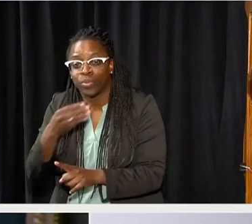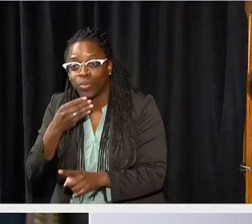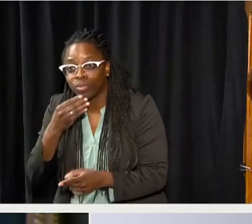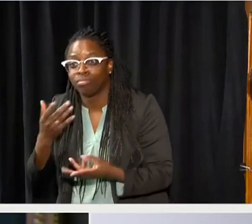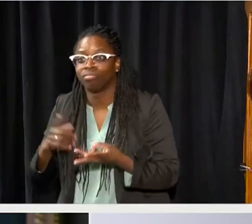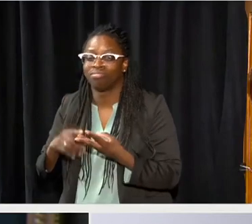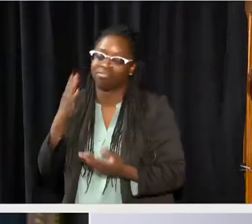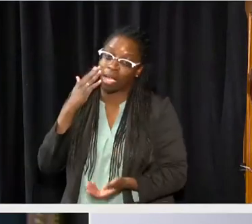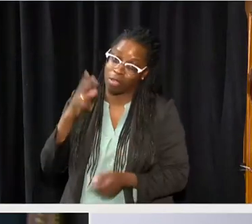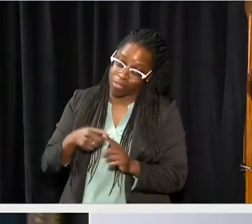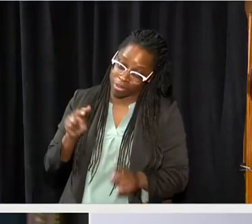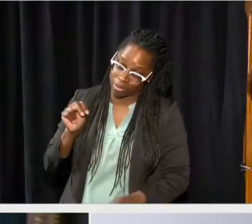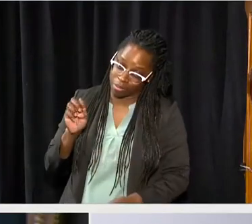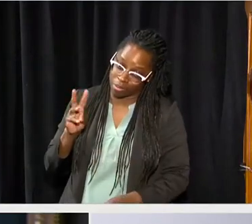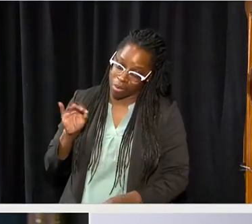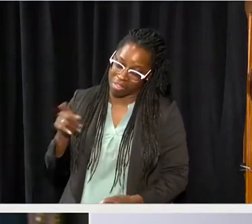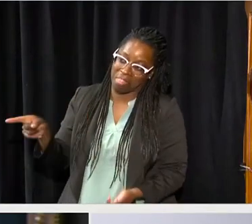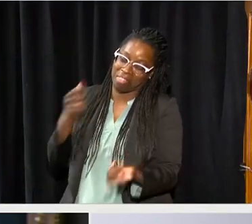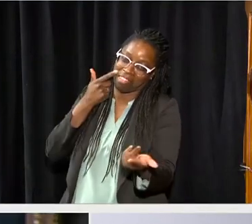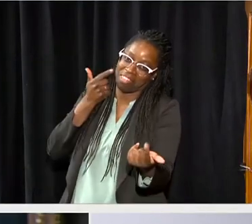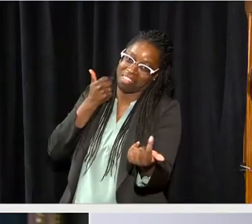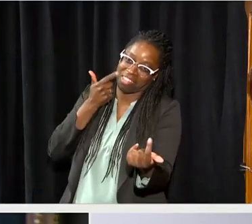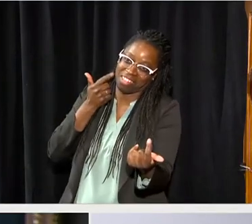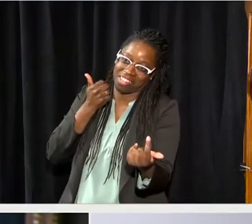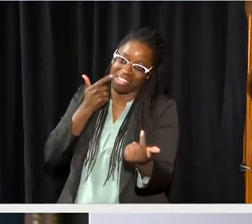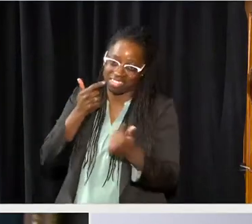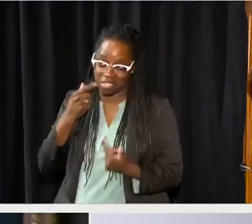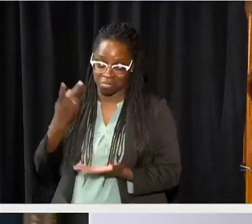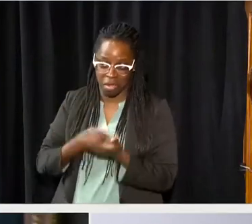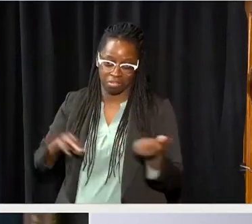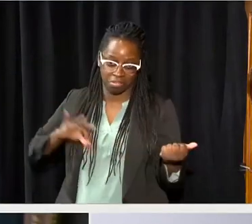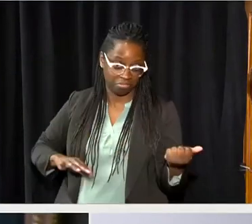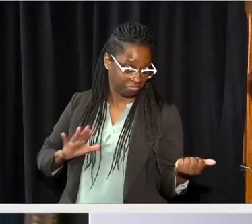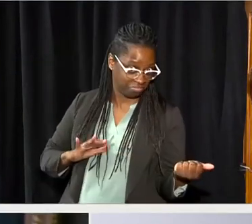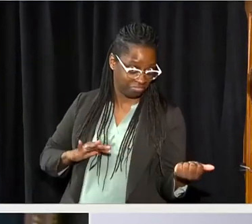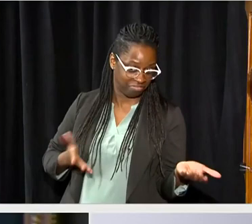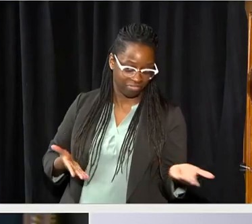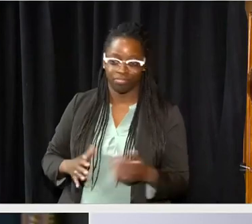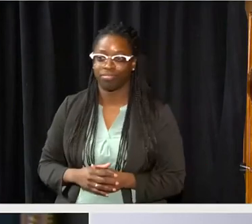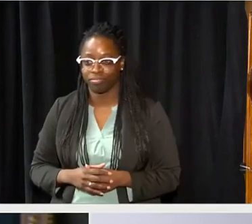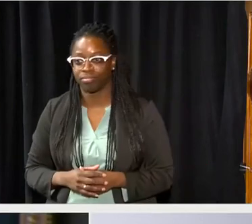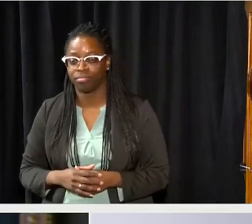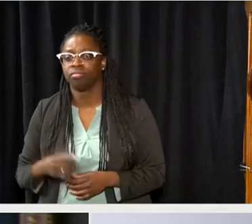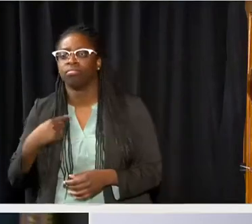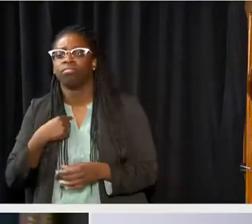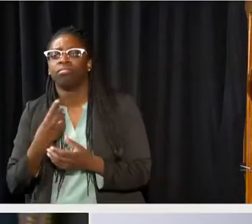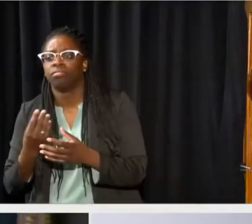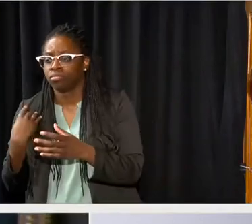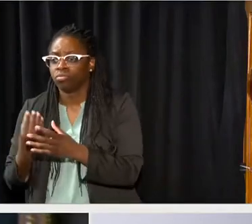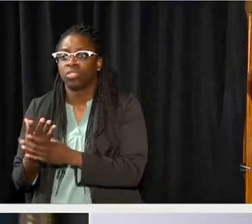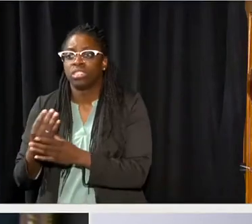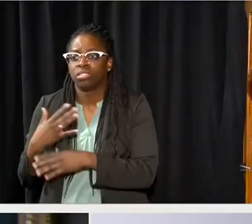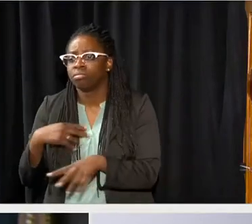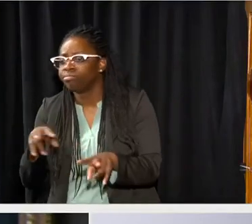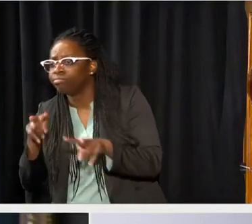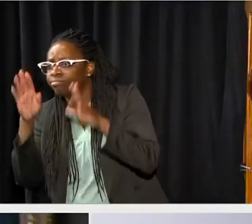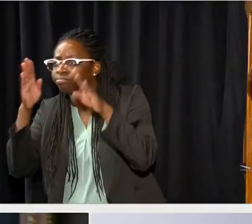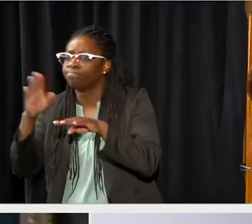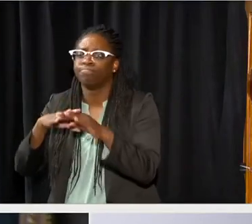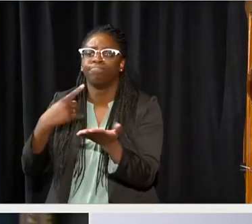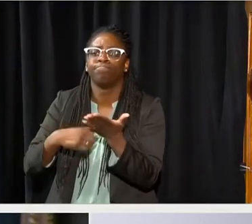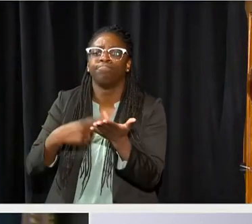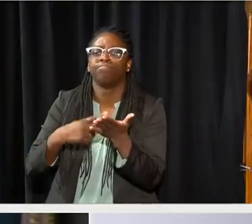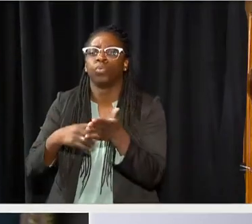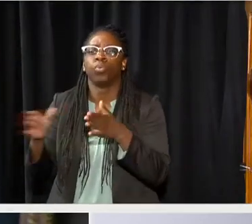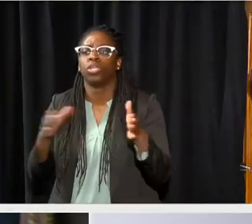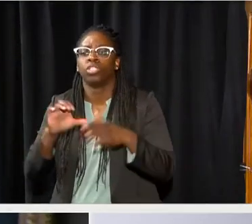We're aiming our sights high, as we should. This spring, we'll review proposals for new wind power that could equal up to 25%